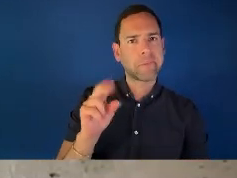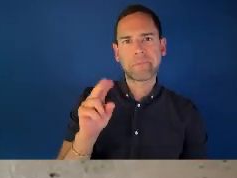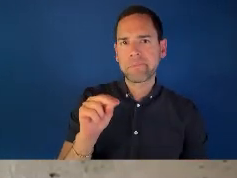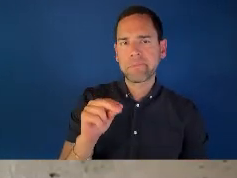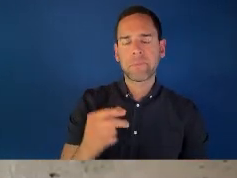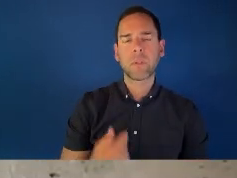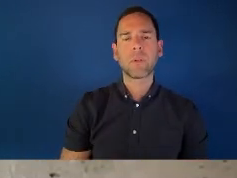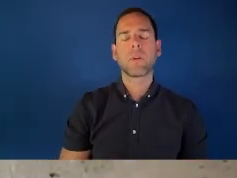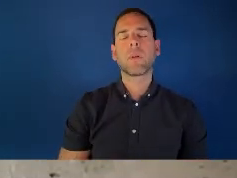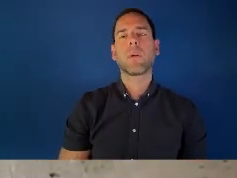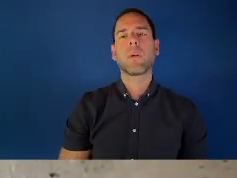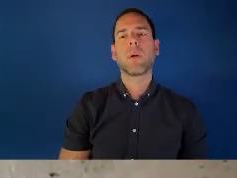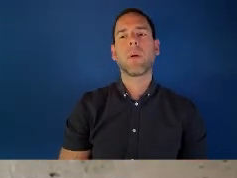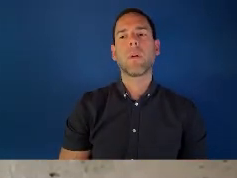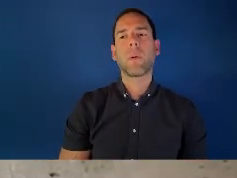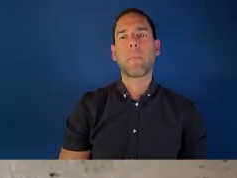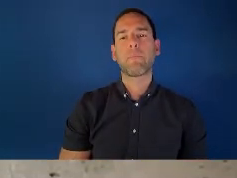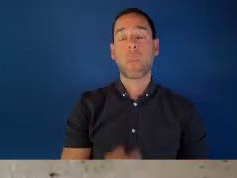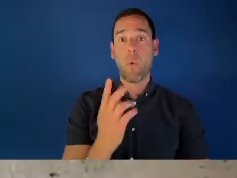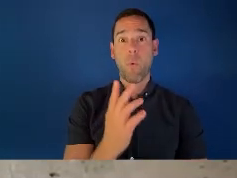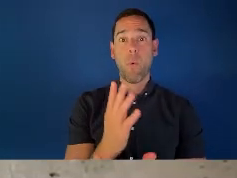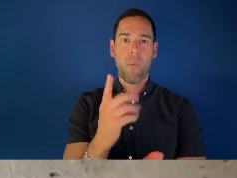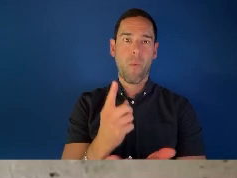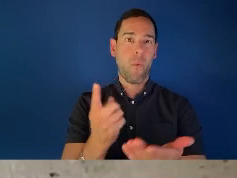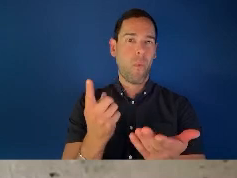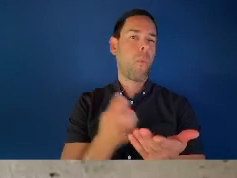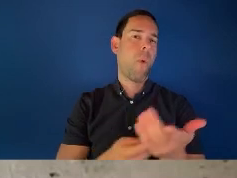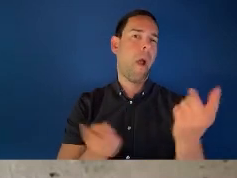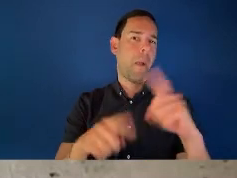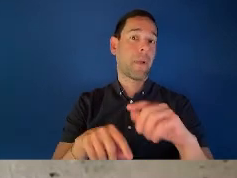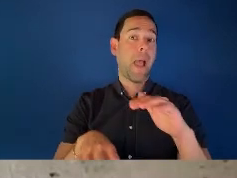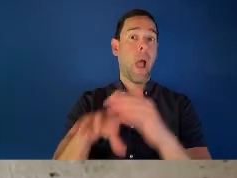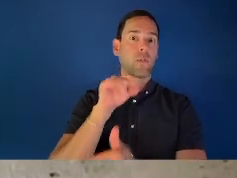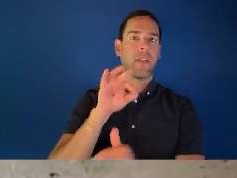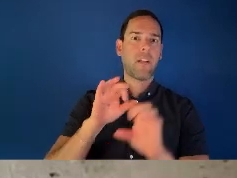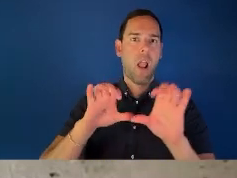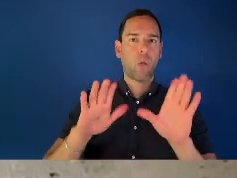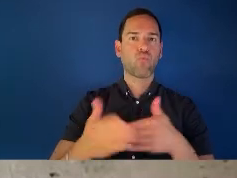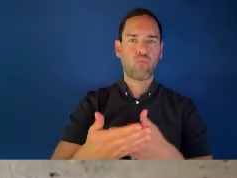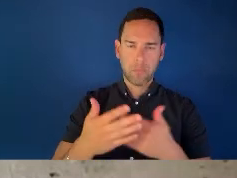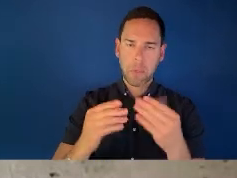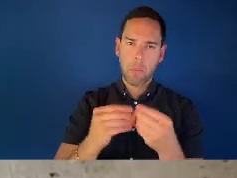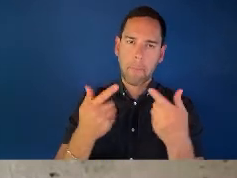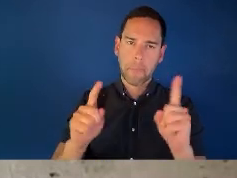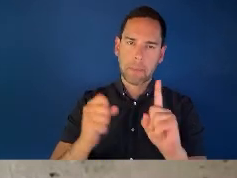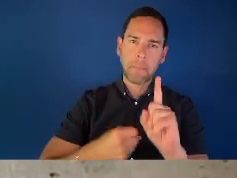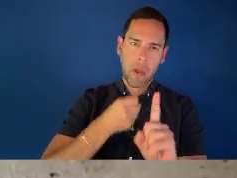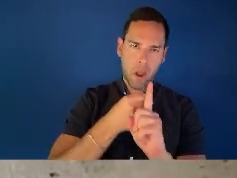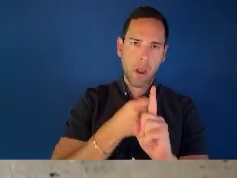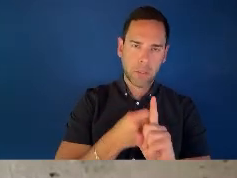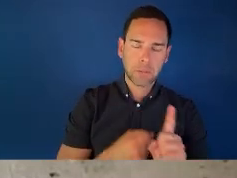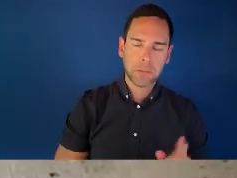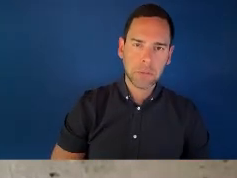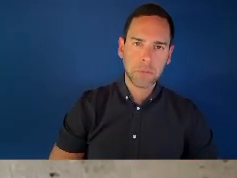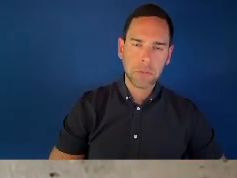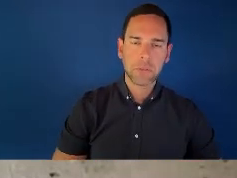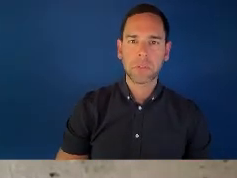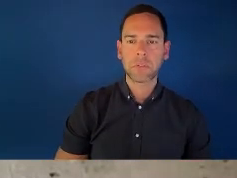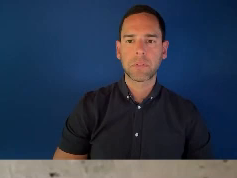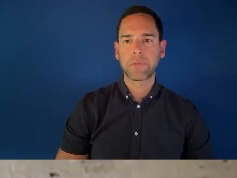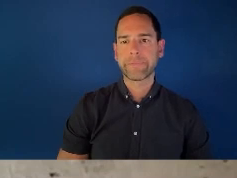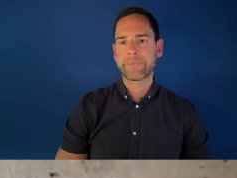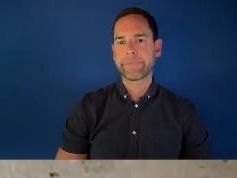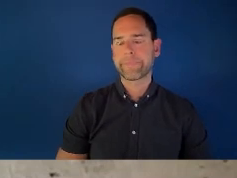scene, and I struggle with that, so that has a big effect on me. And then oftentimes I find